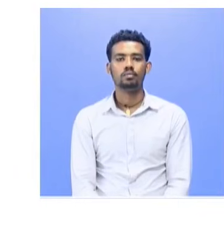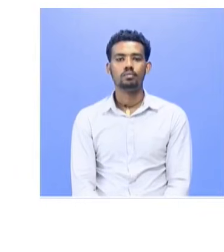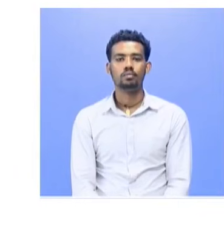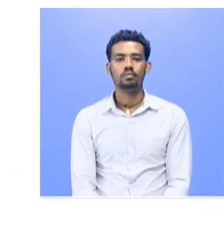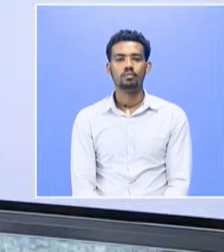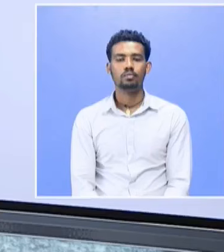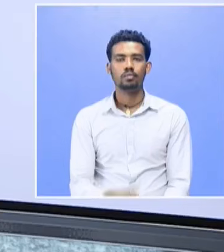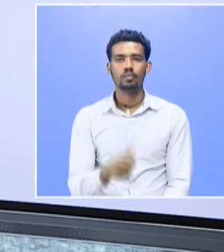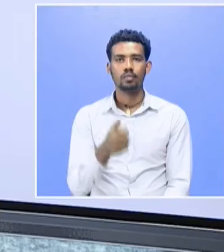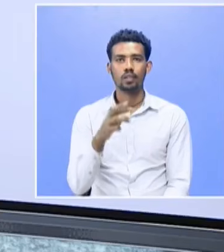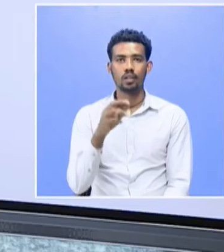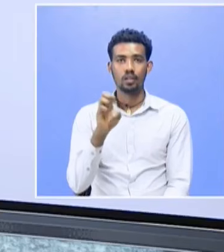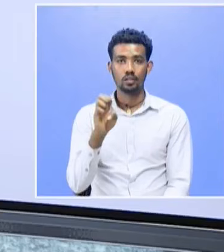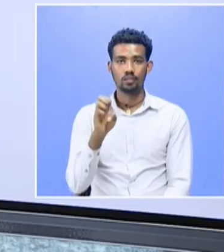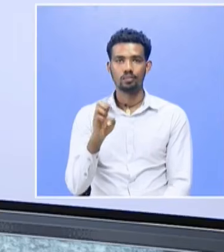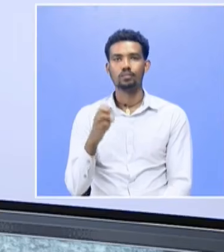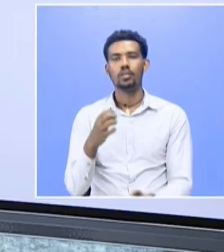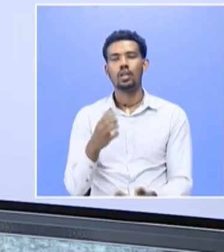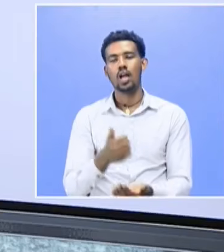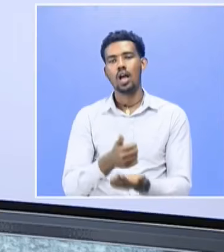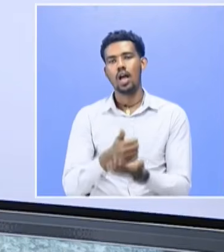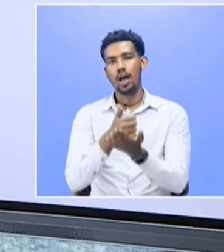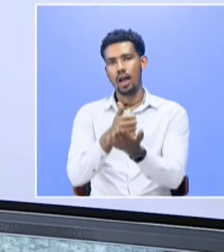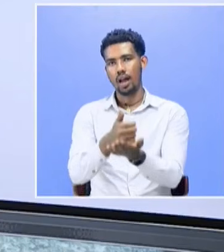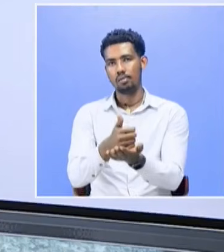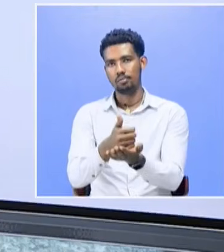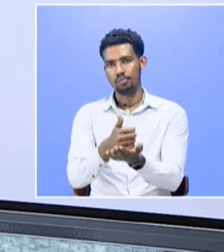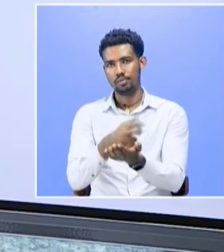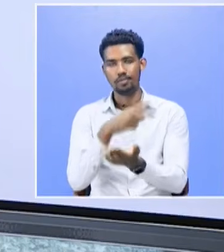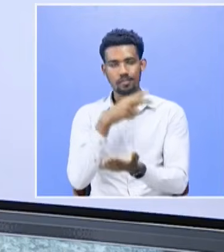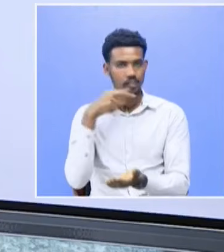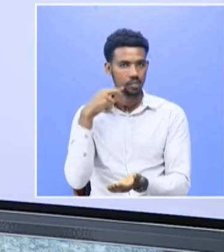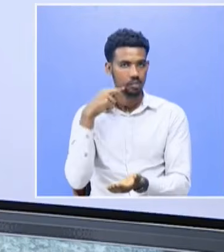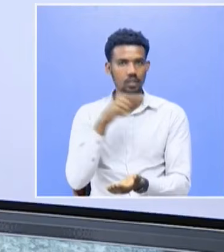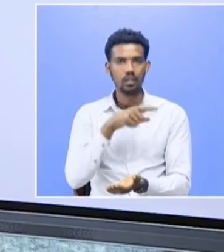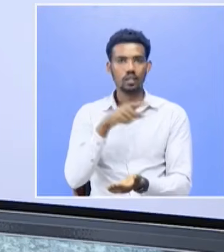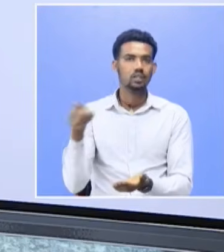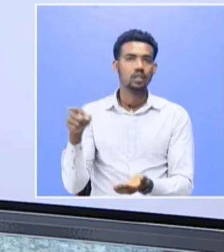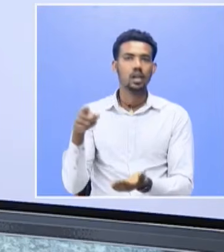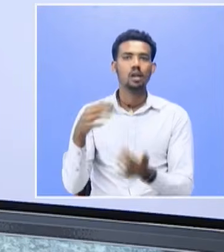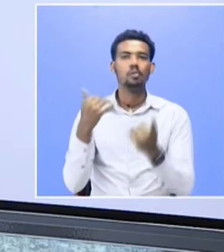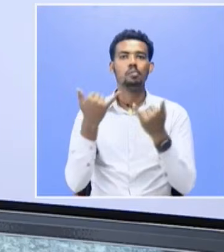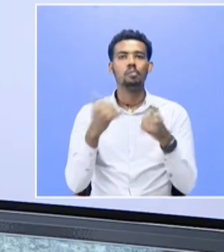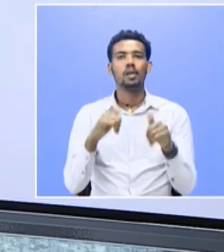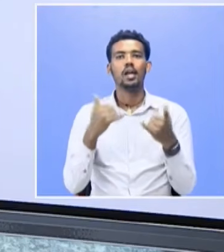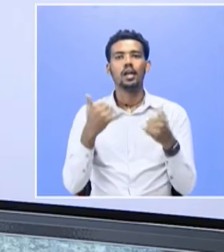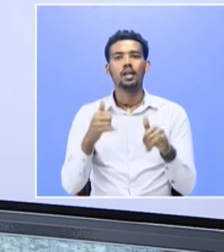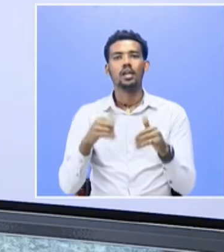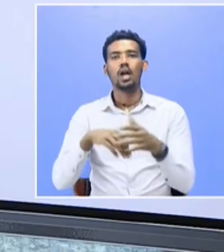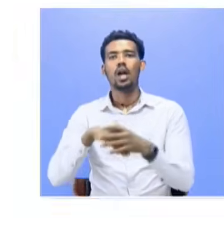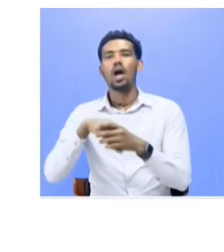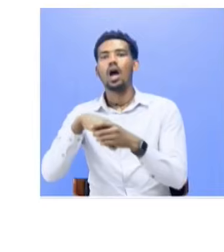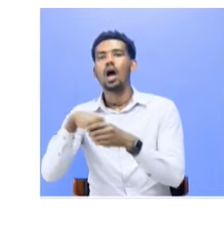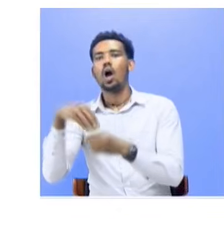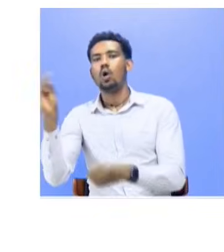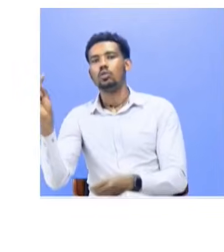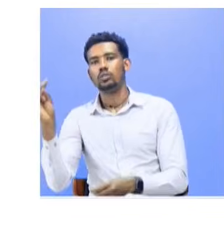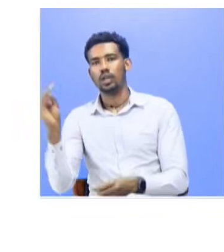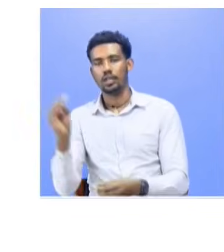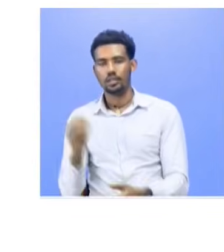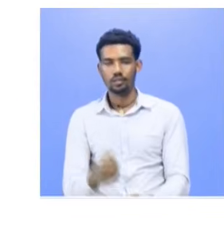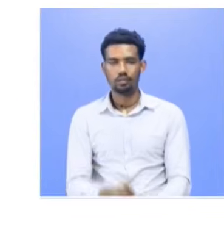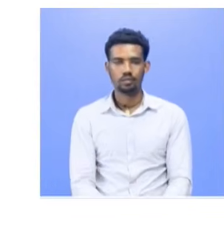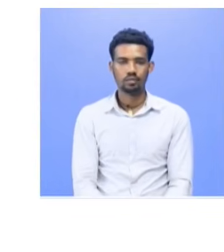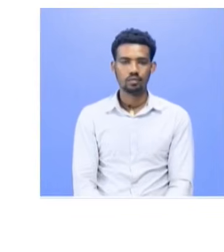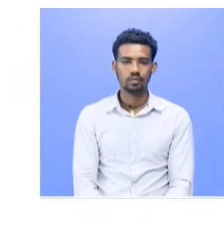Are. They are playing outside. Let me circle it. Here it